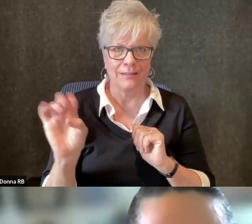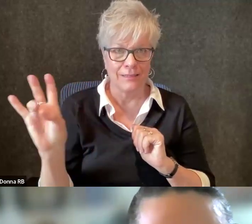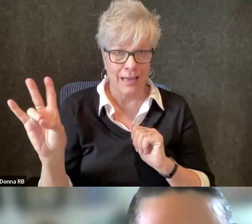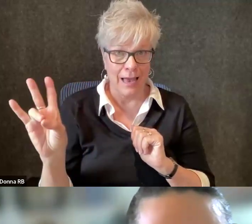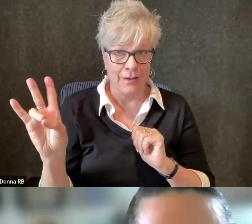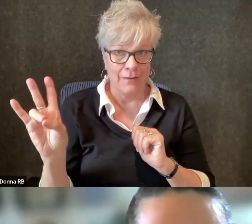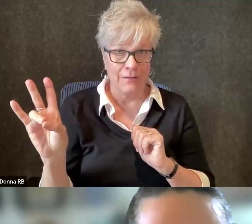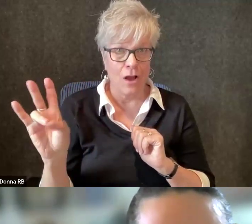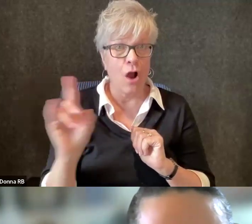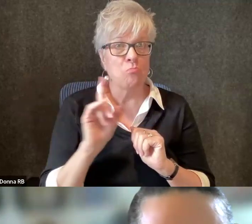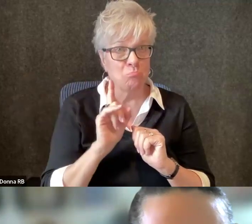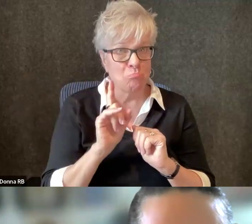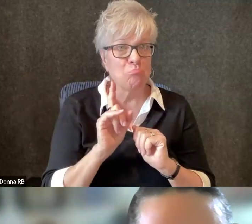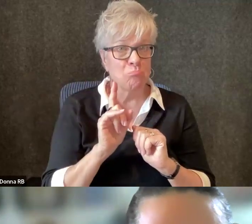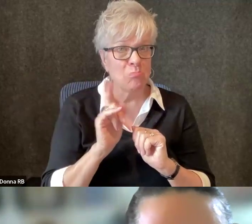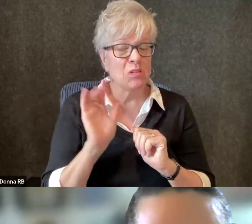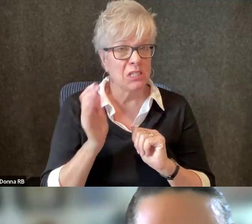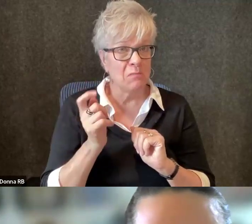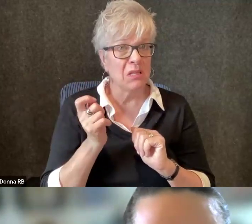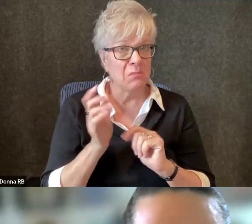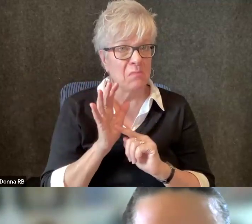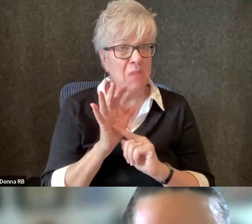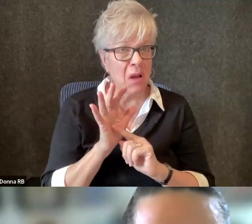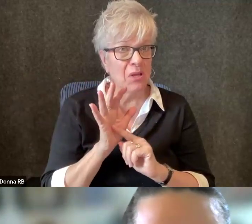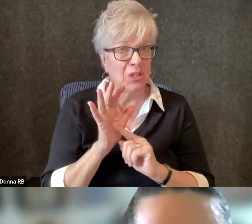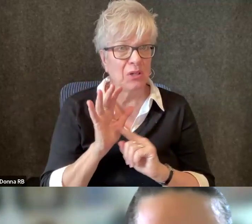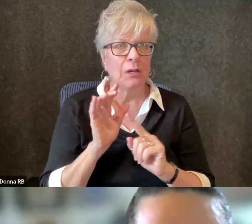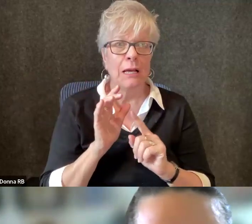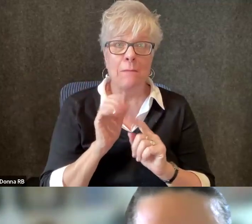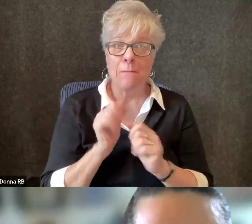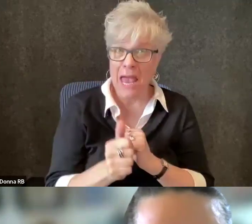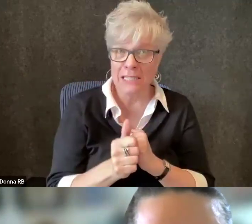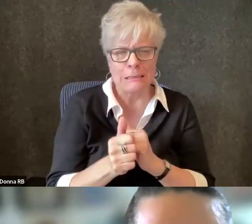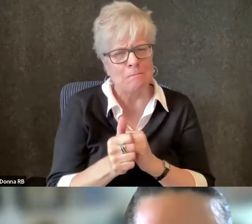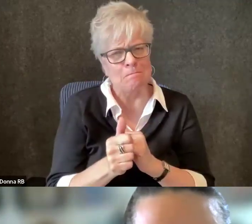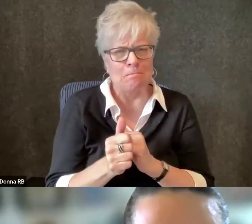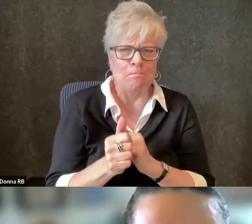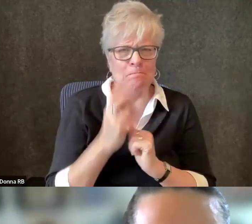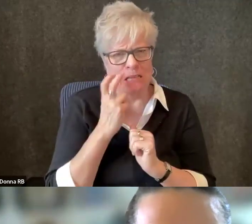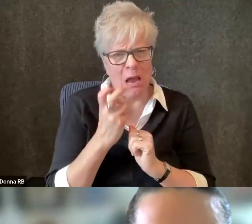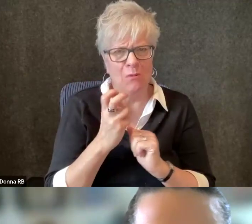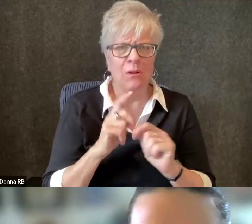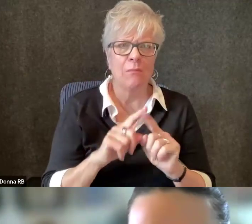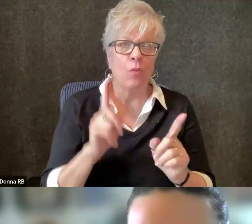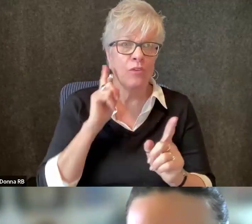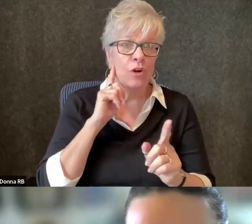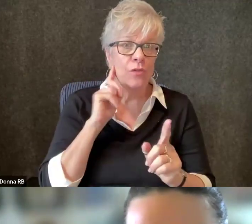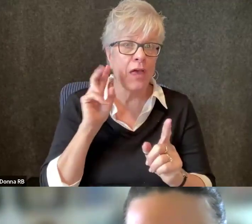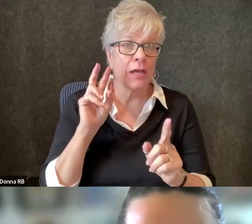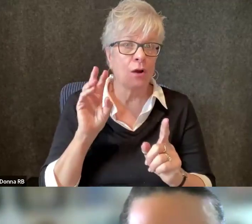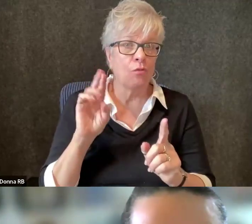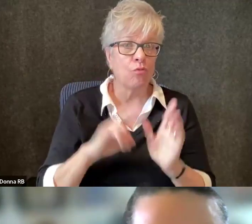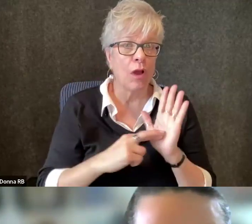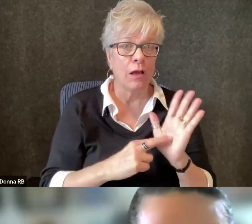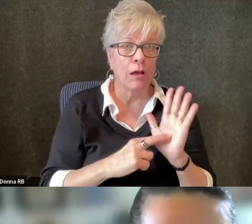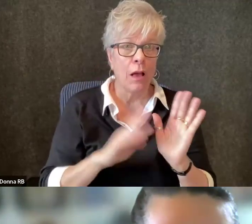getting a resurgence. I don't think it's going to be enough to pass, but we have heard that Representative Bobby Kaufman is going to